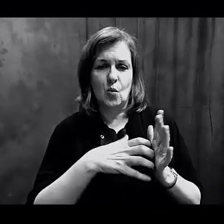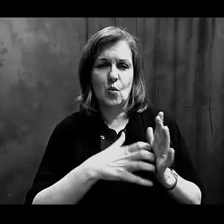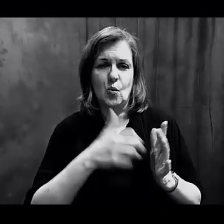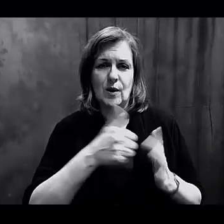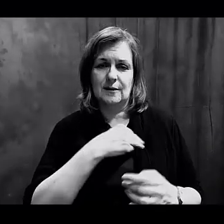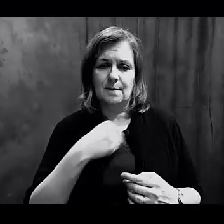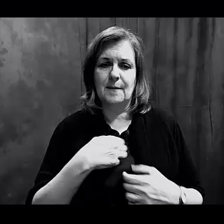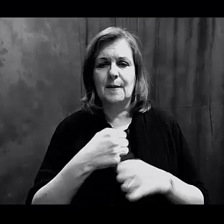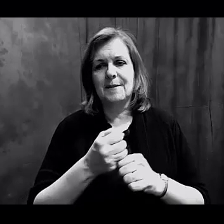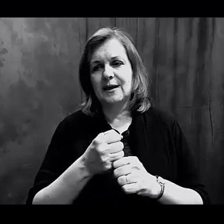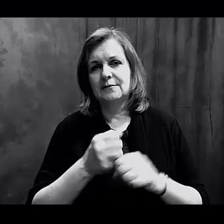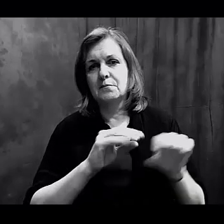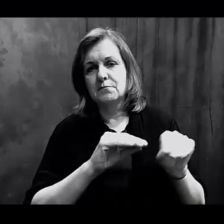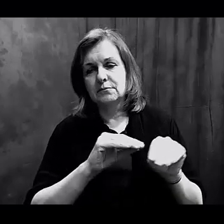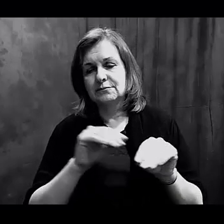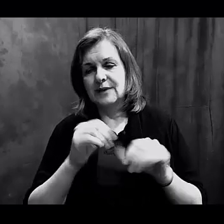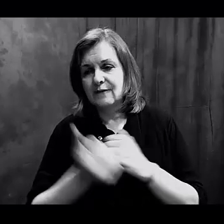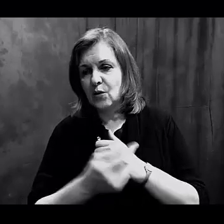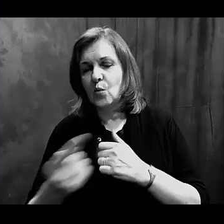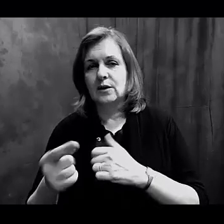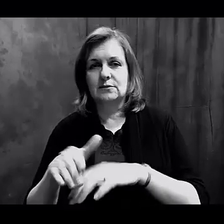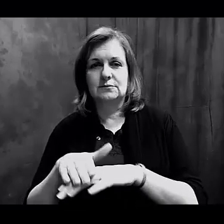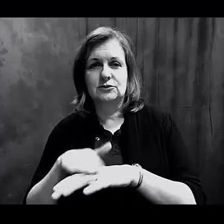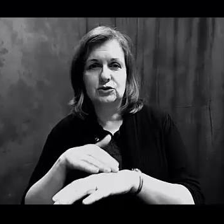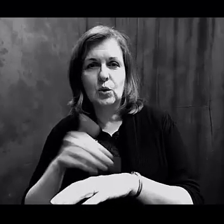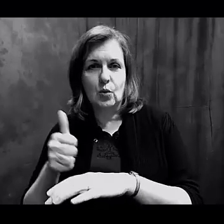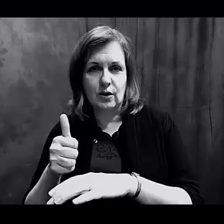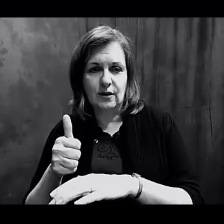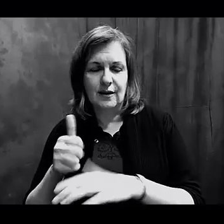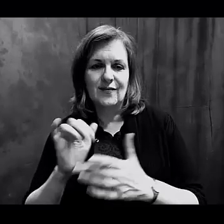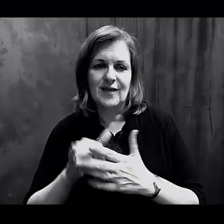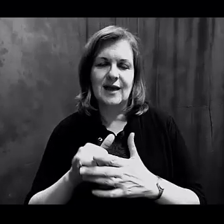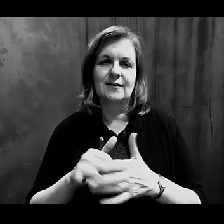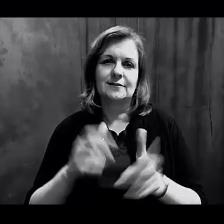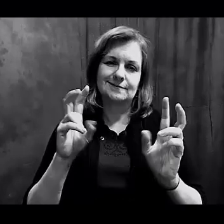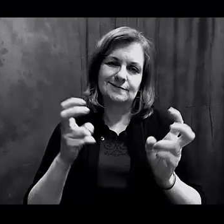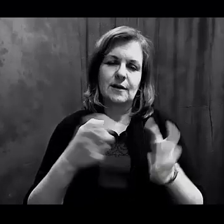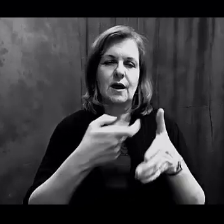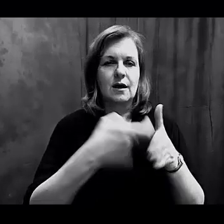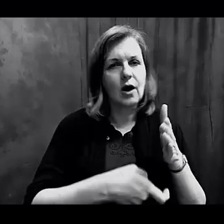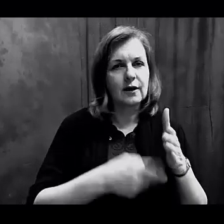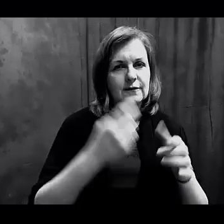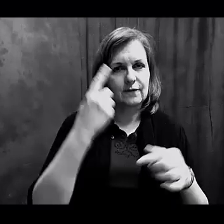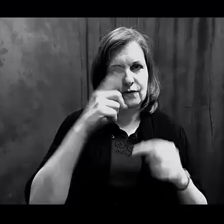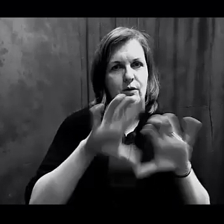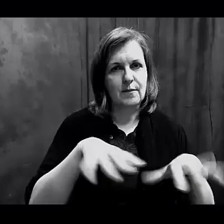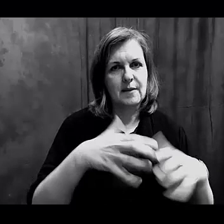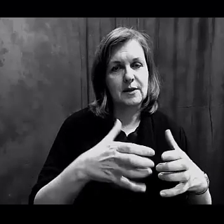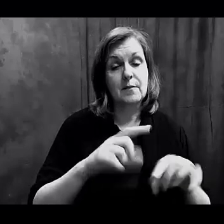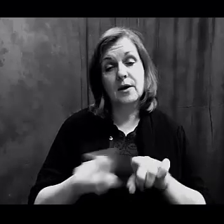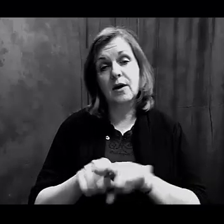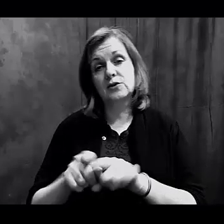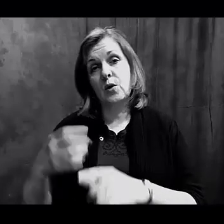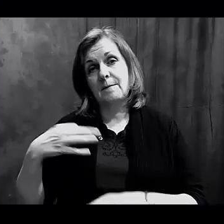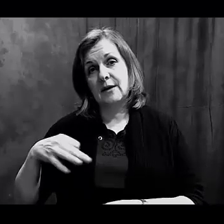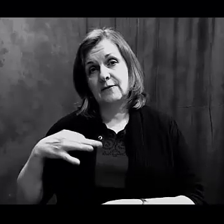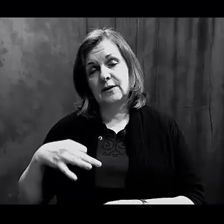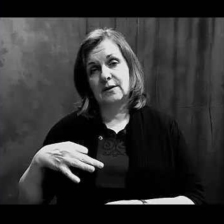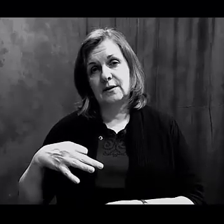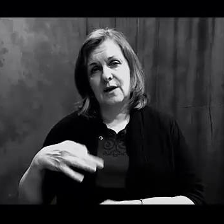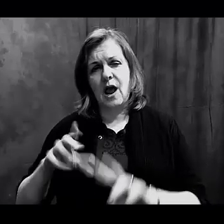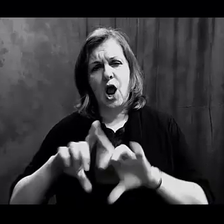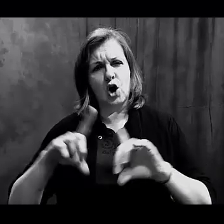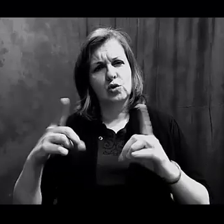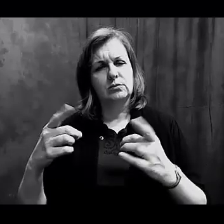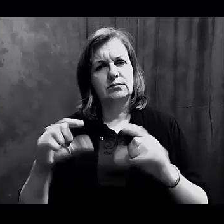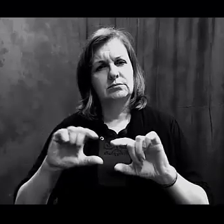member will slow everyone down, right? These are huge costs to a population, but there are also huge benefits.